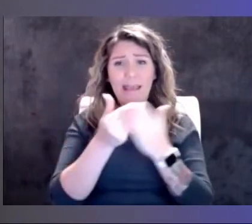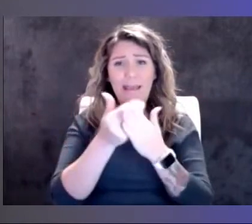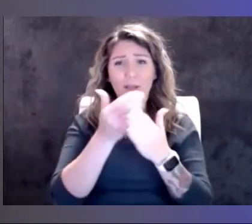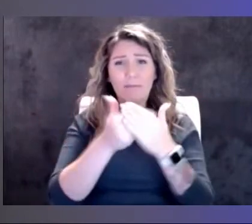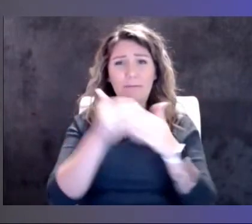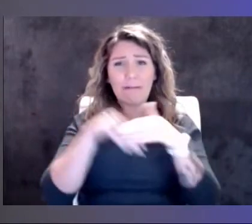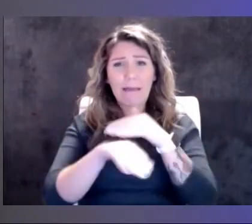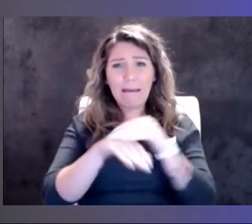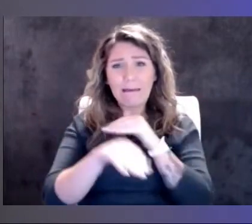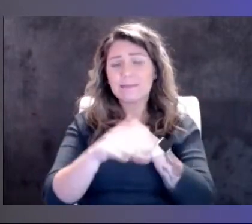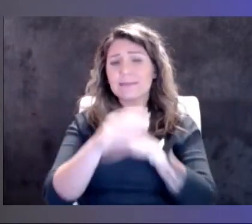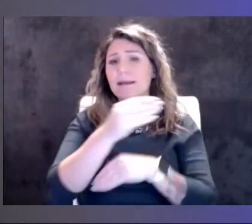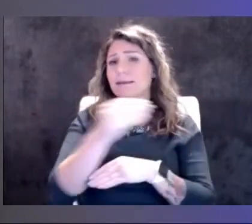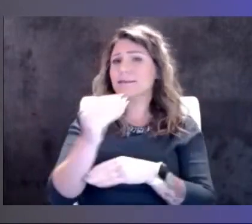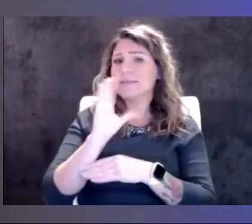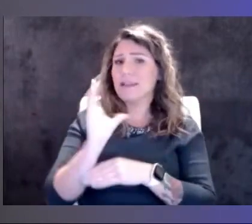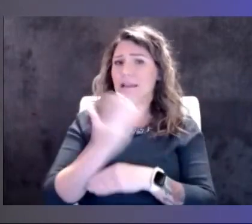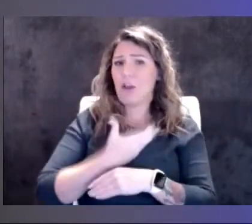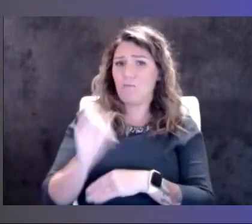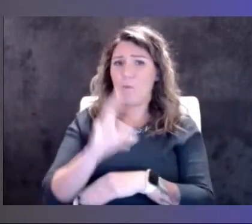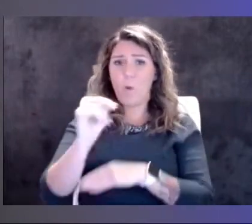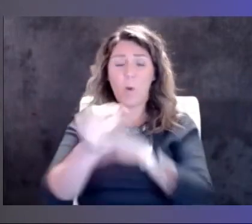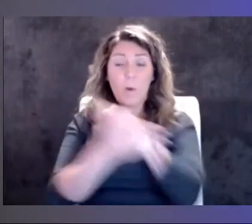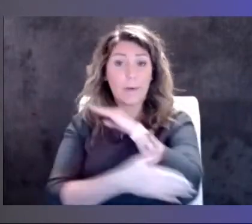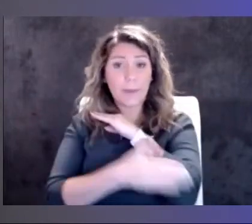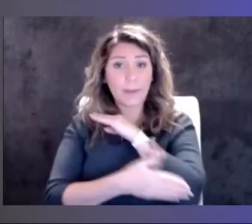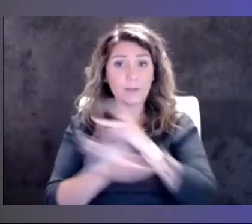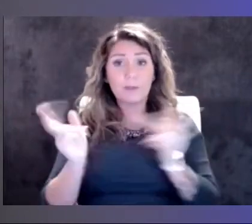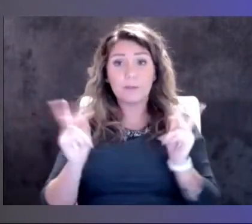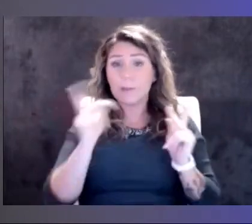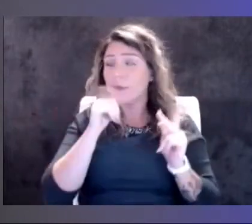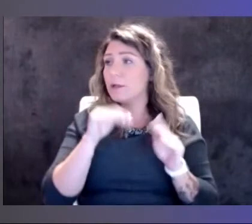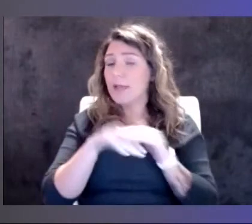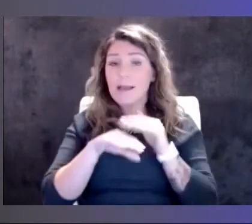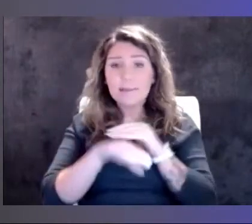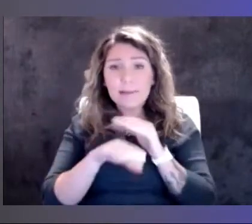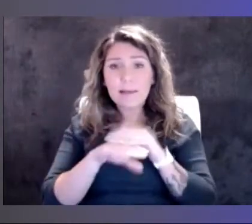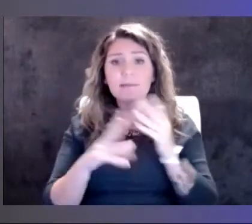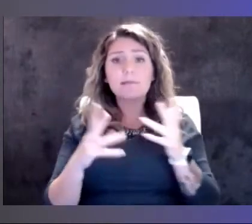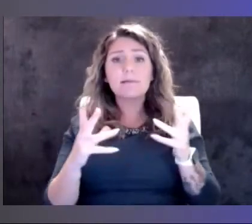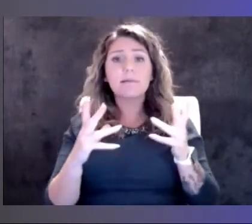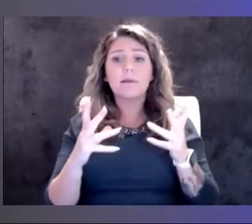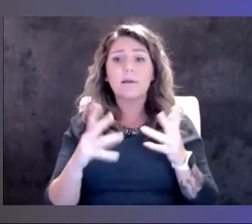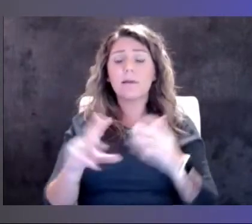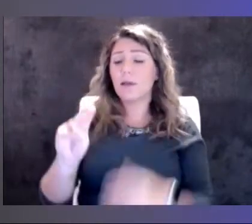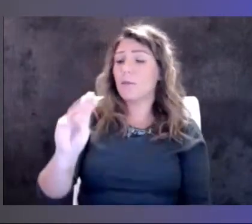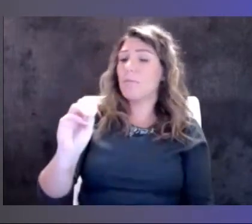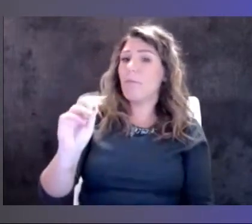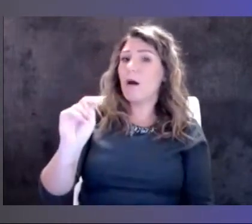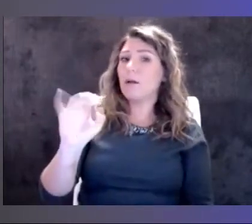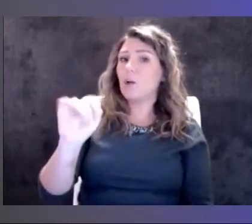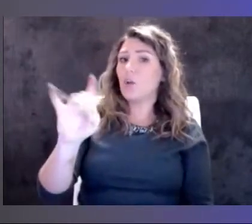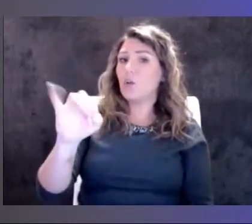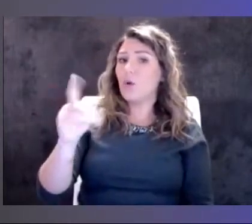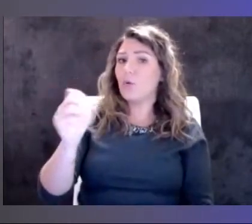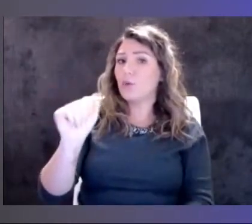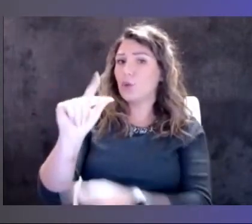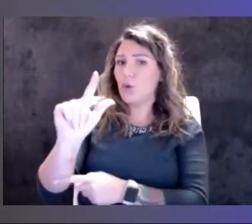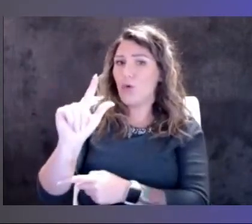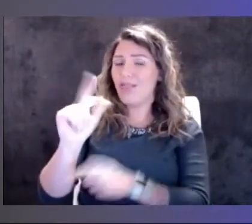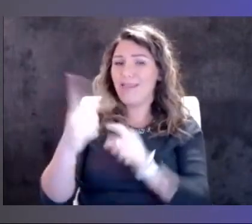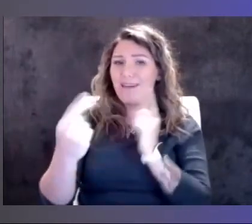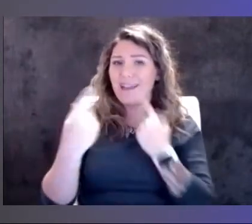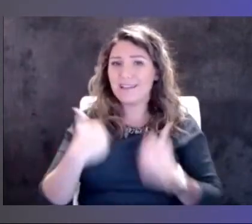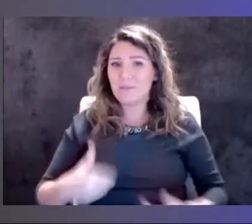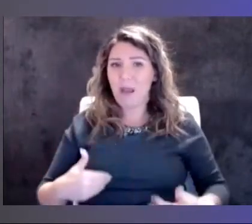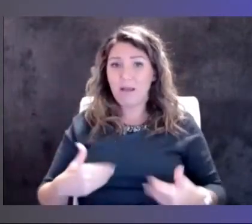own country. We know that there are people who may not access monoclonal antibodies, which we've talked about for a long time, but they